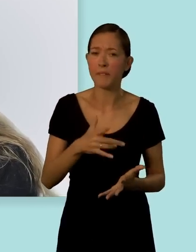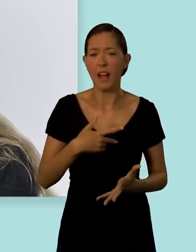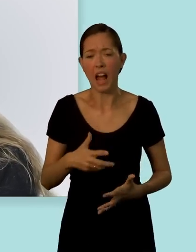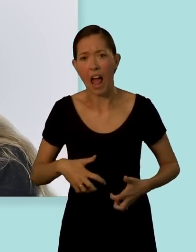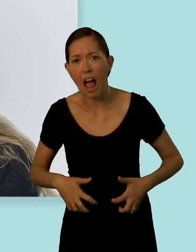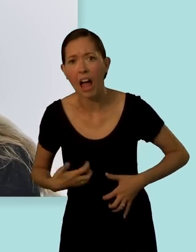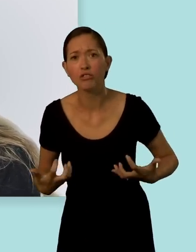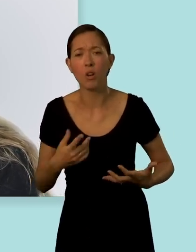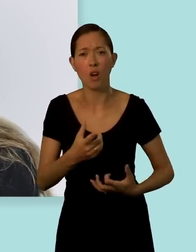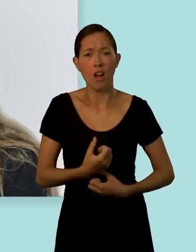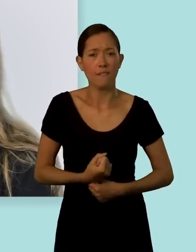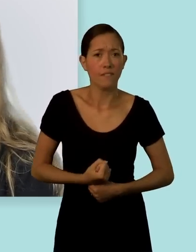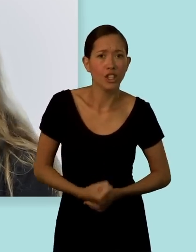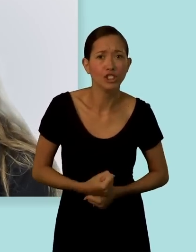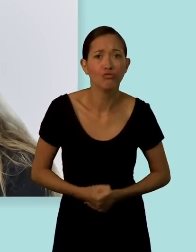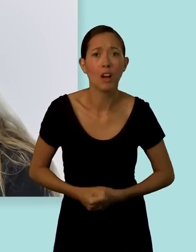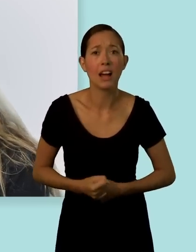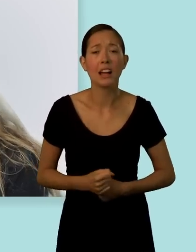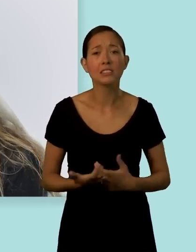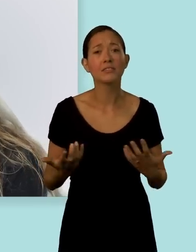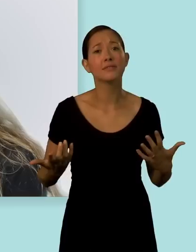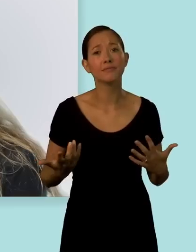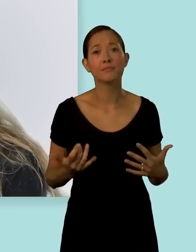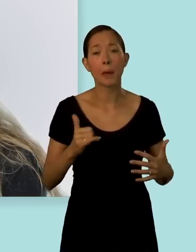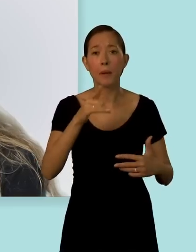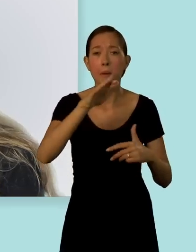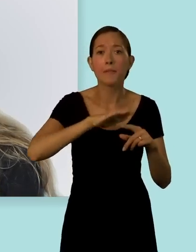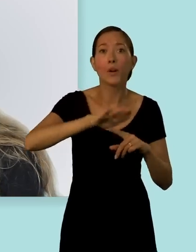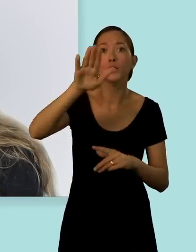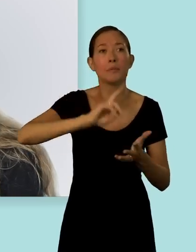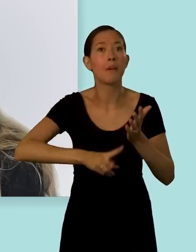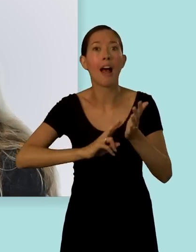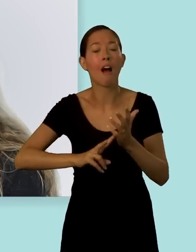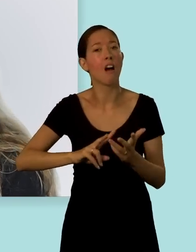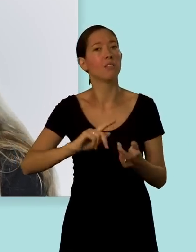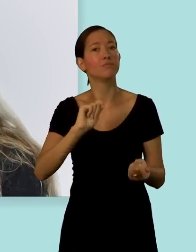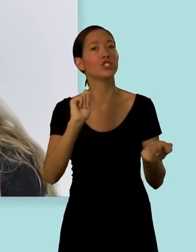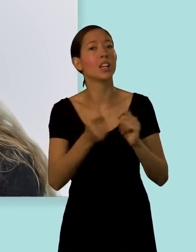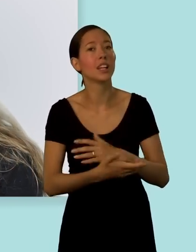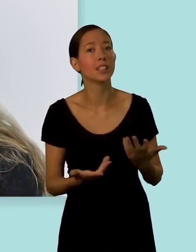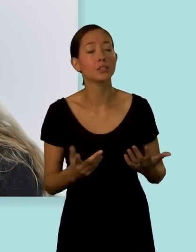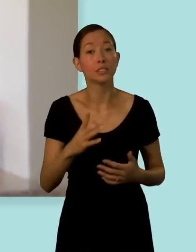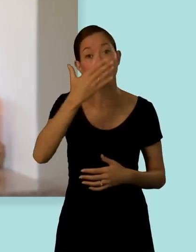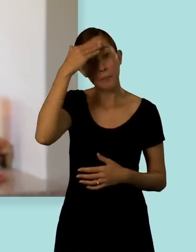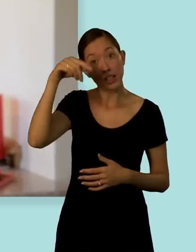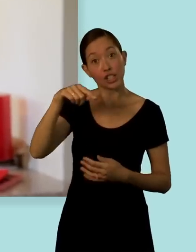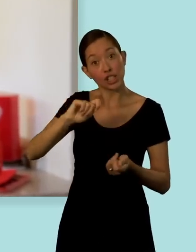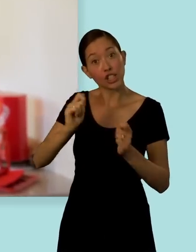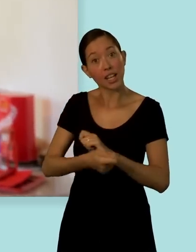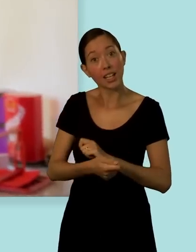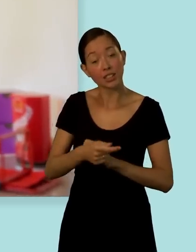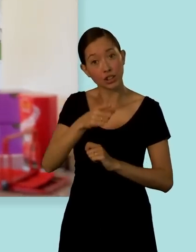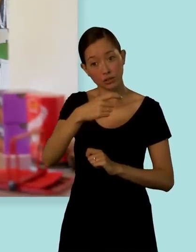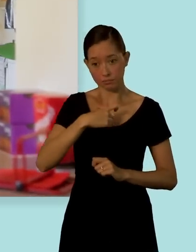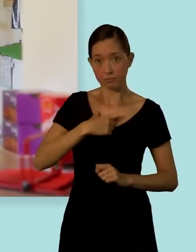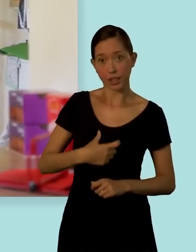you may feel angry or frustrated about what's happening to you. Your plans for the future might change, but dementia